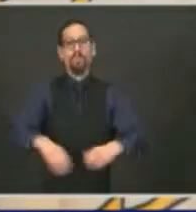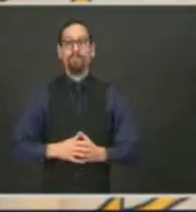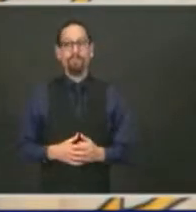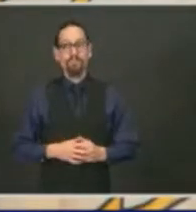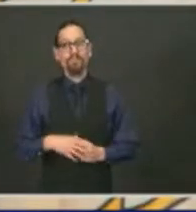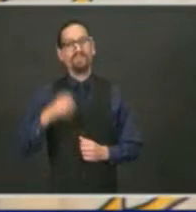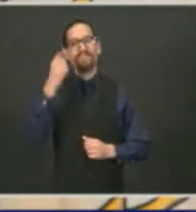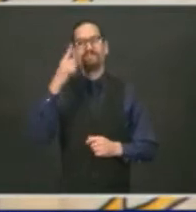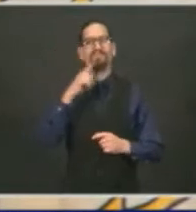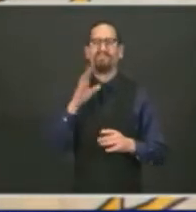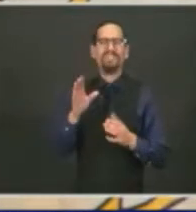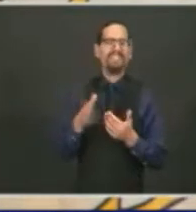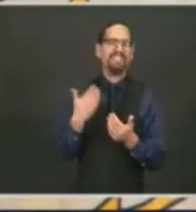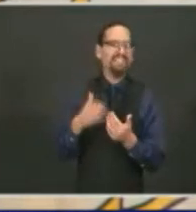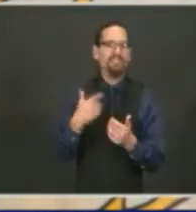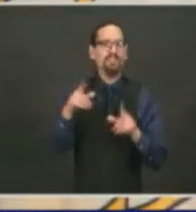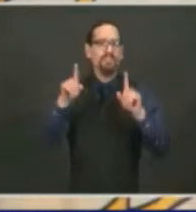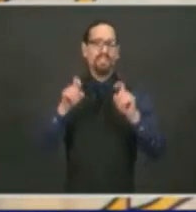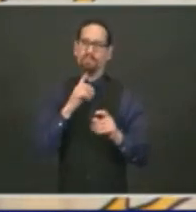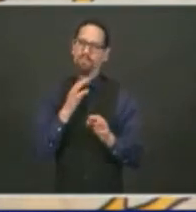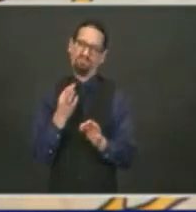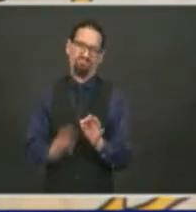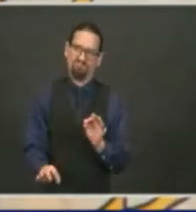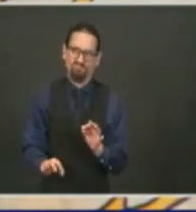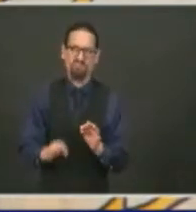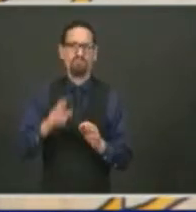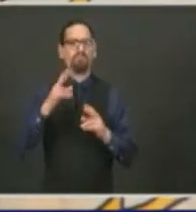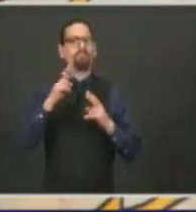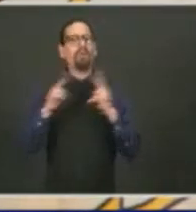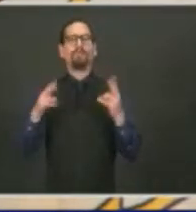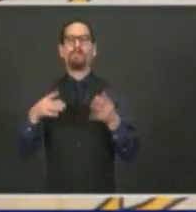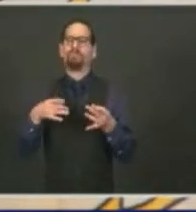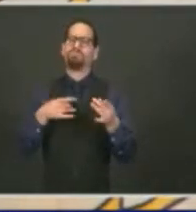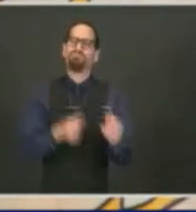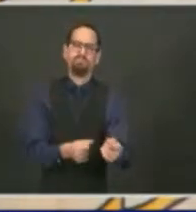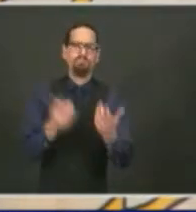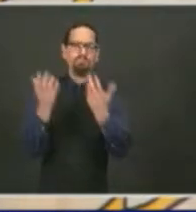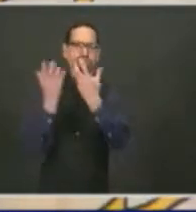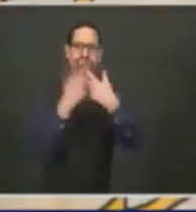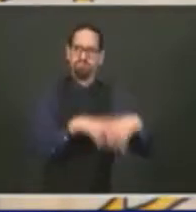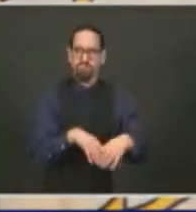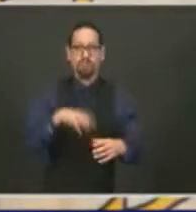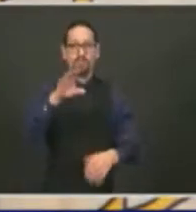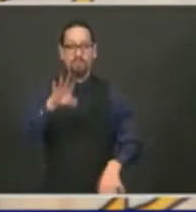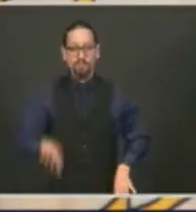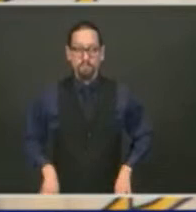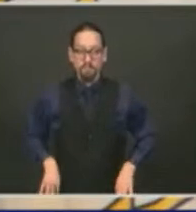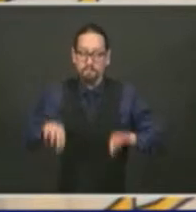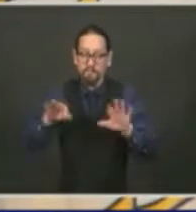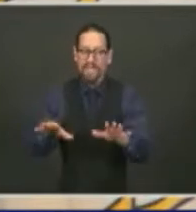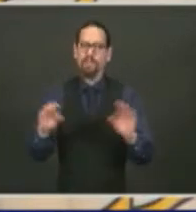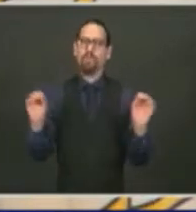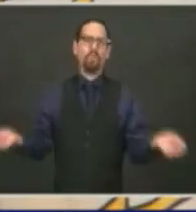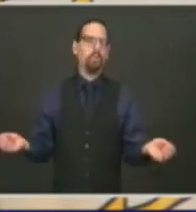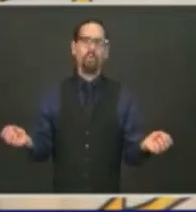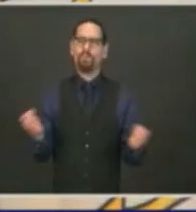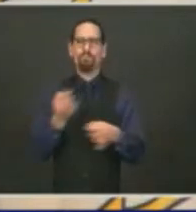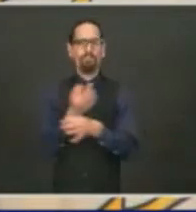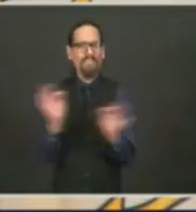simple, incredibly effective, free, and will protect your household.